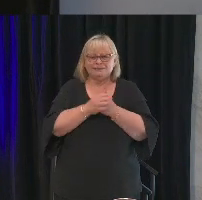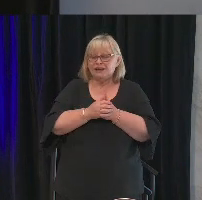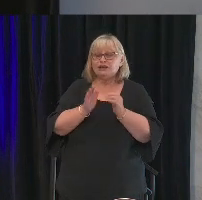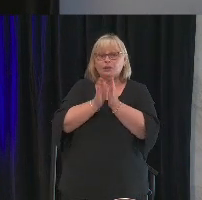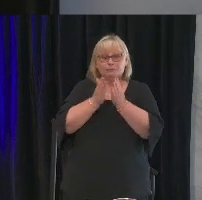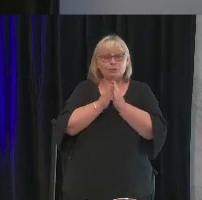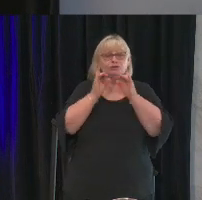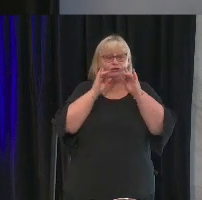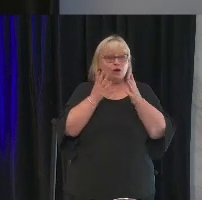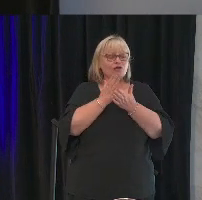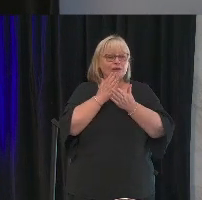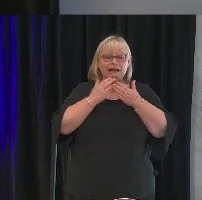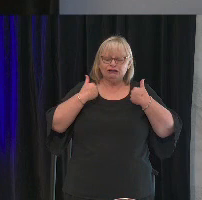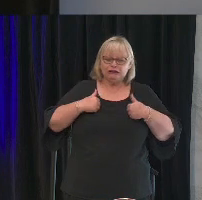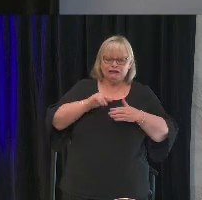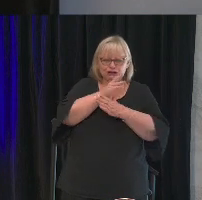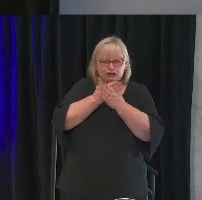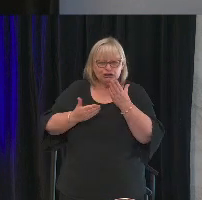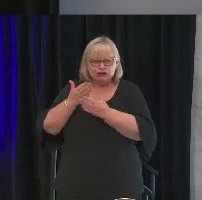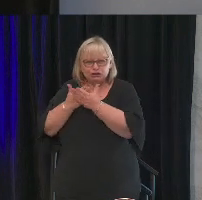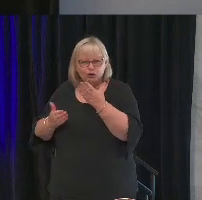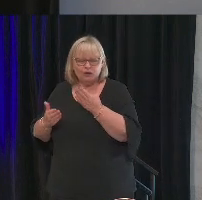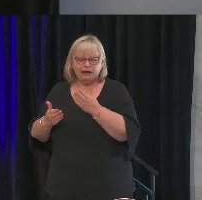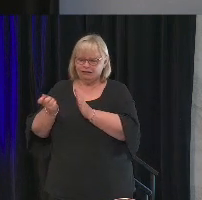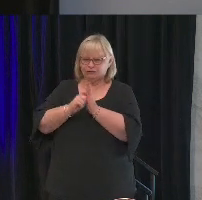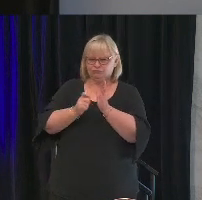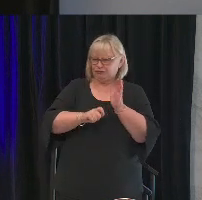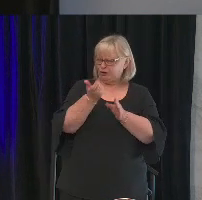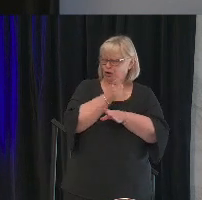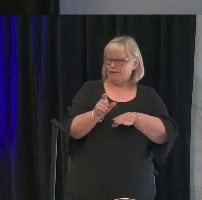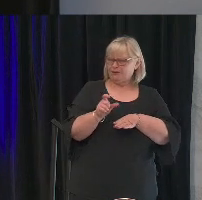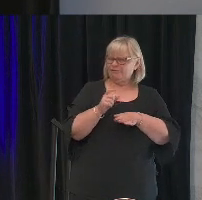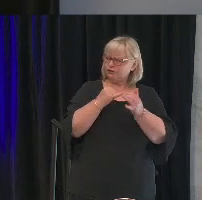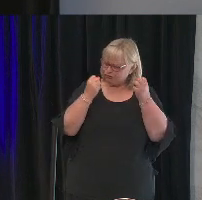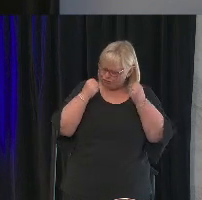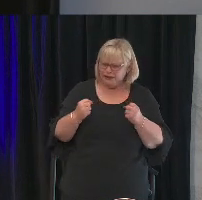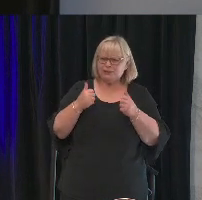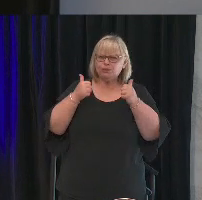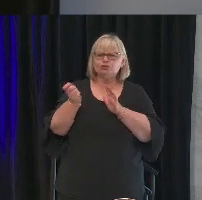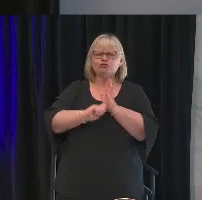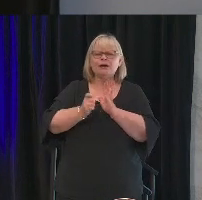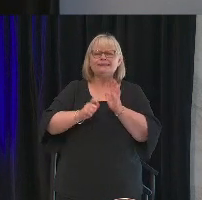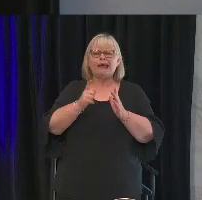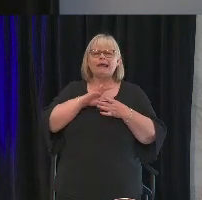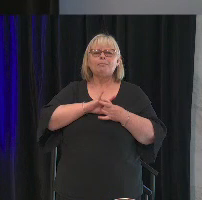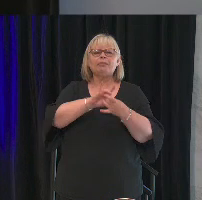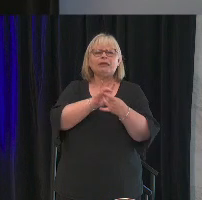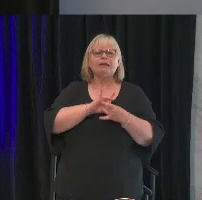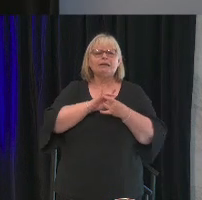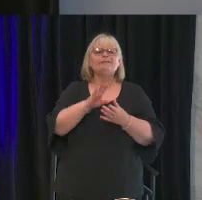books display a richness of narrative, authorial confidence, strength, and complexity of writing and empathy for